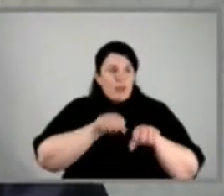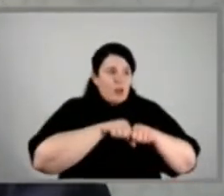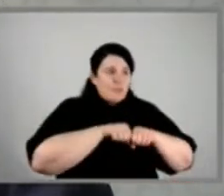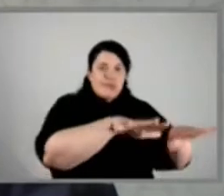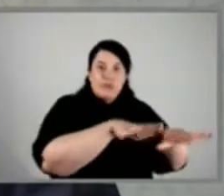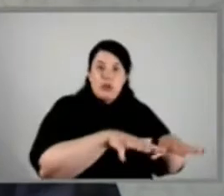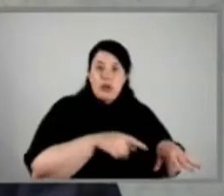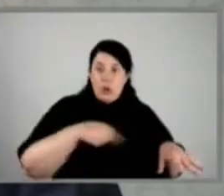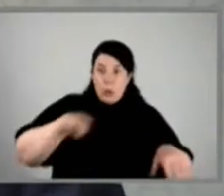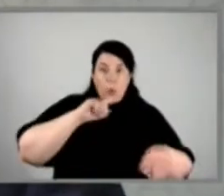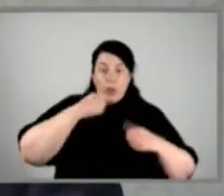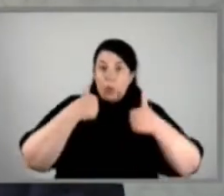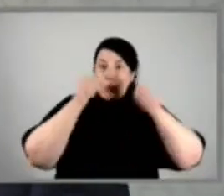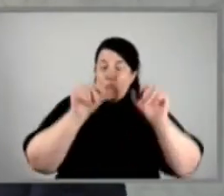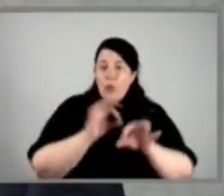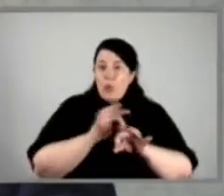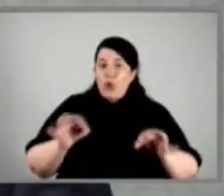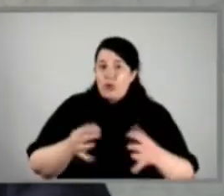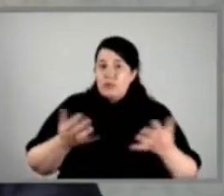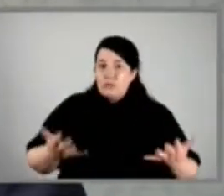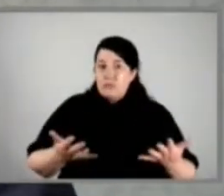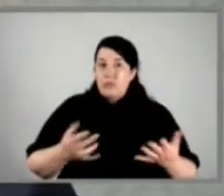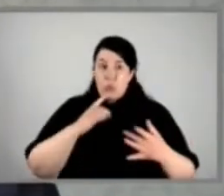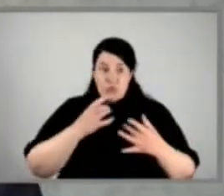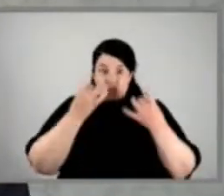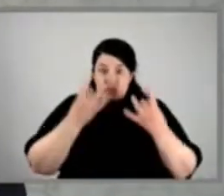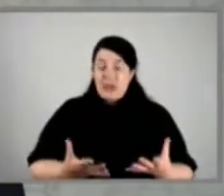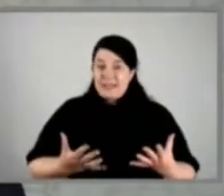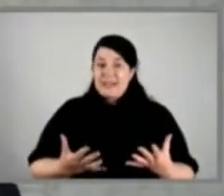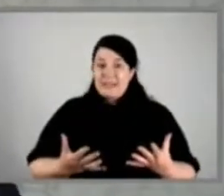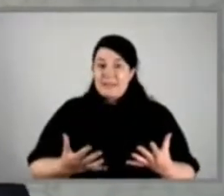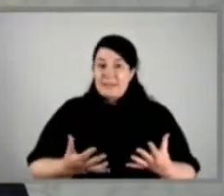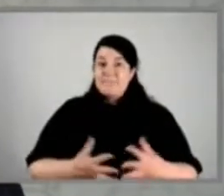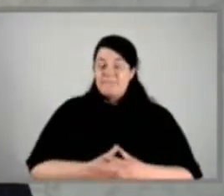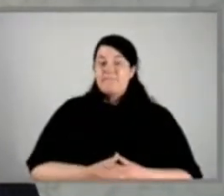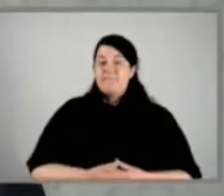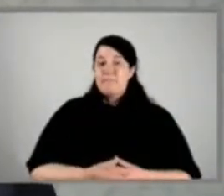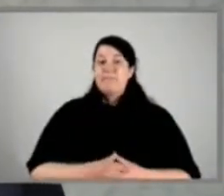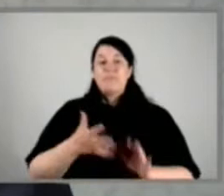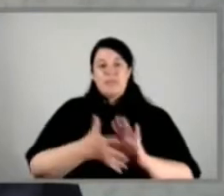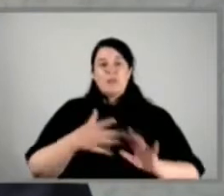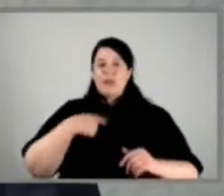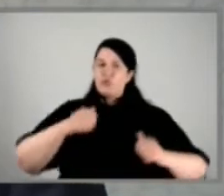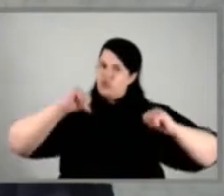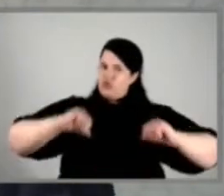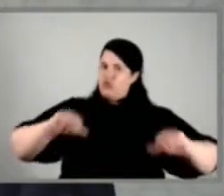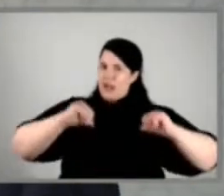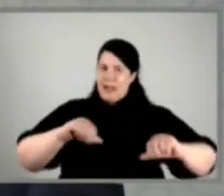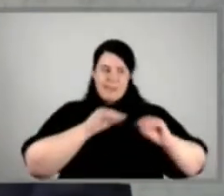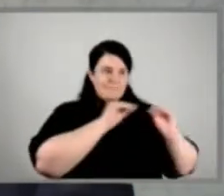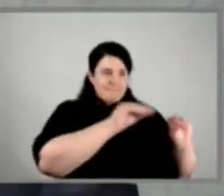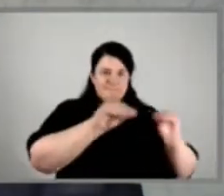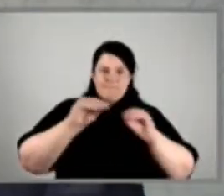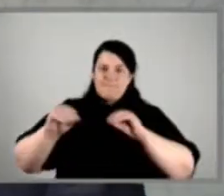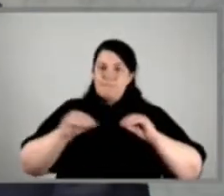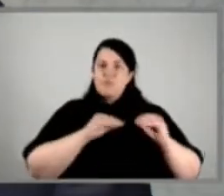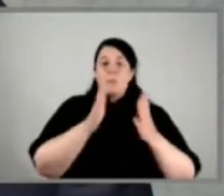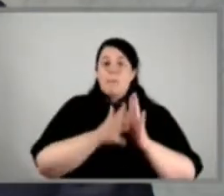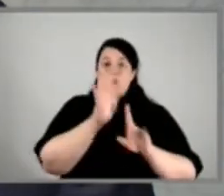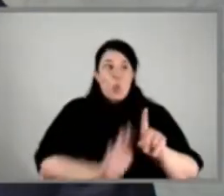terms of outbreaks? Well, you have to do desktop simulations, you have to do functional simulations. The states and territories and the